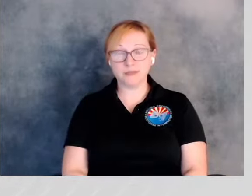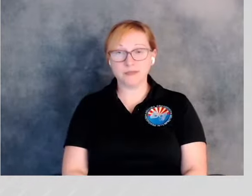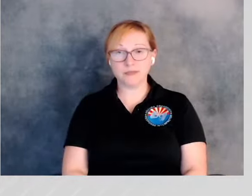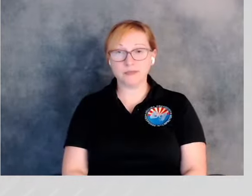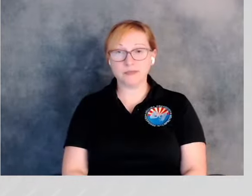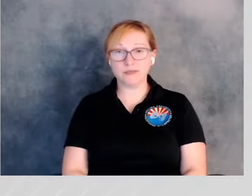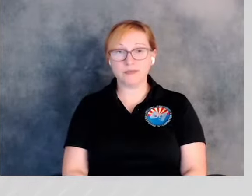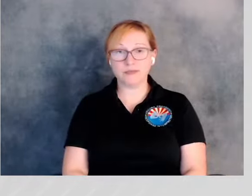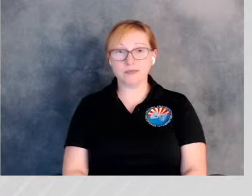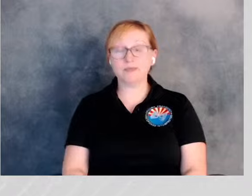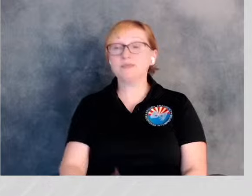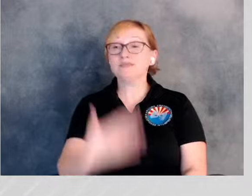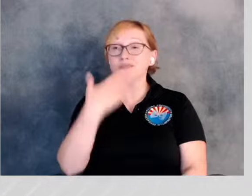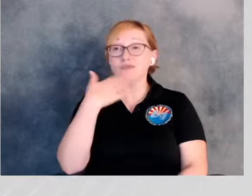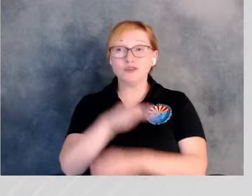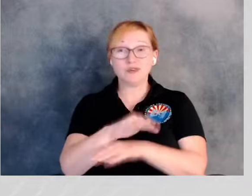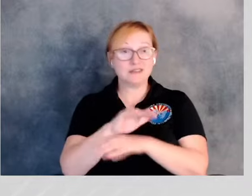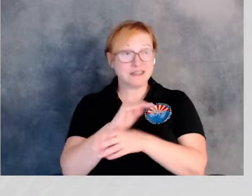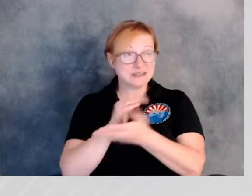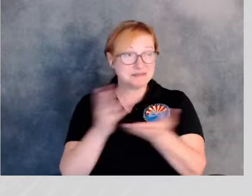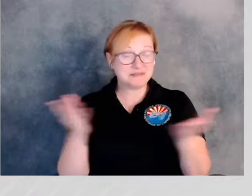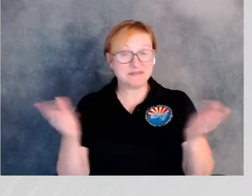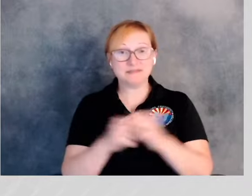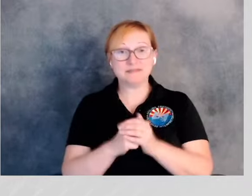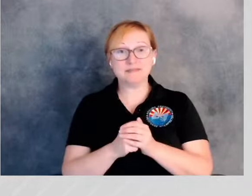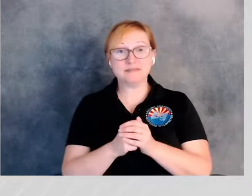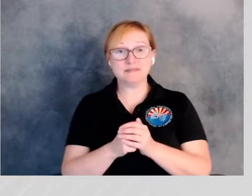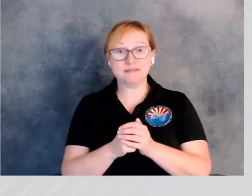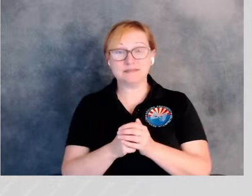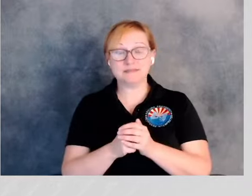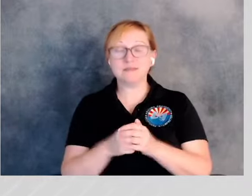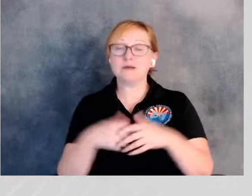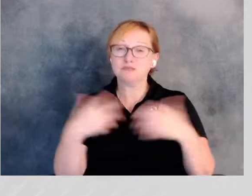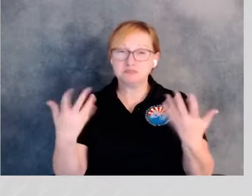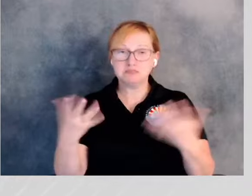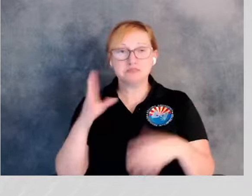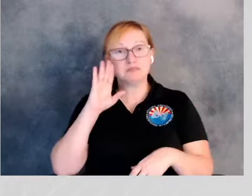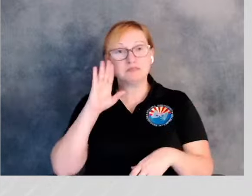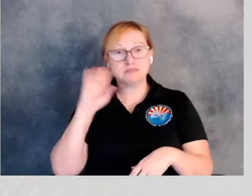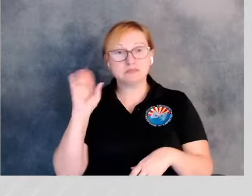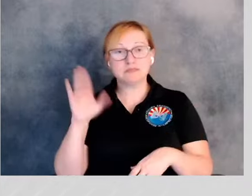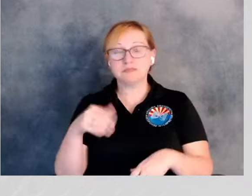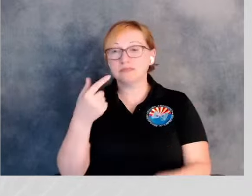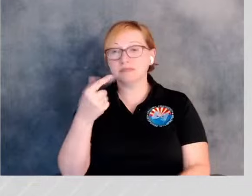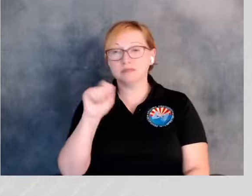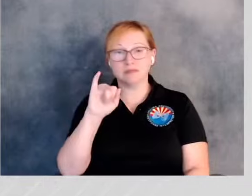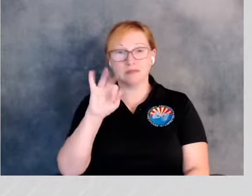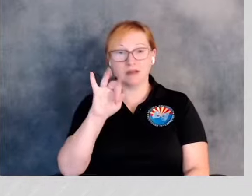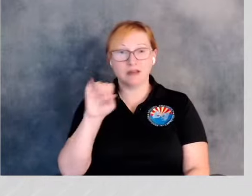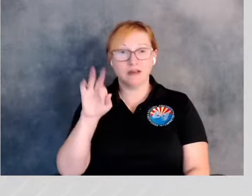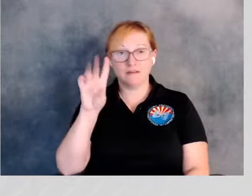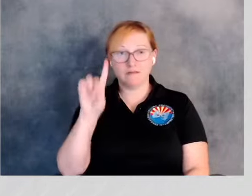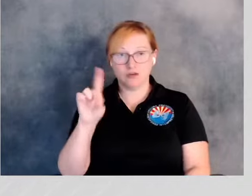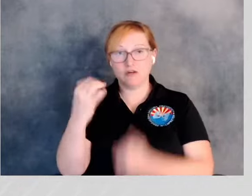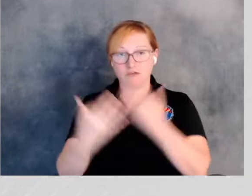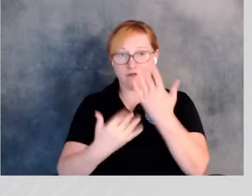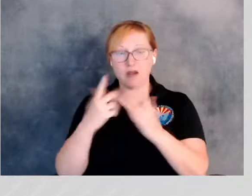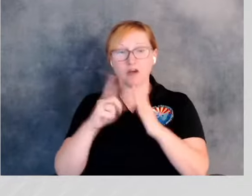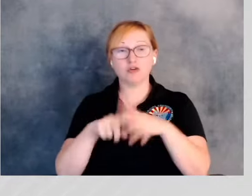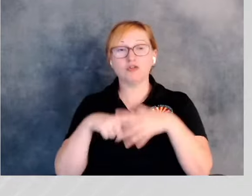Good evening, everybody. So, as you all know, the Gifford fire began on the afternoon